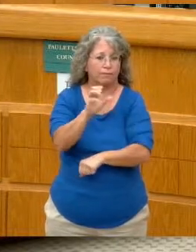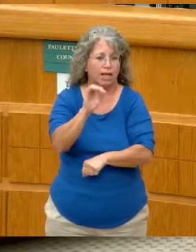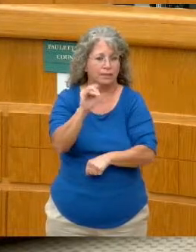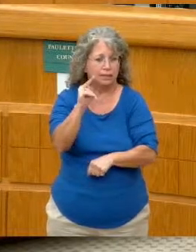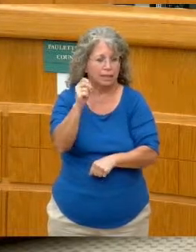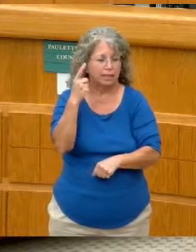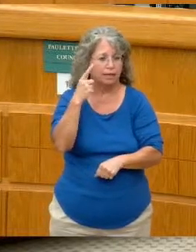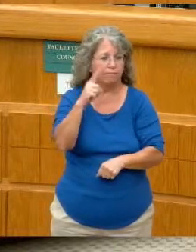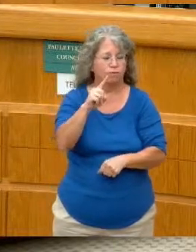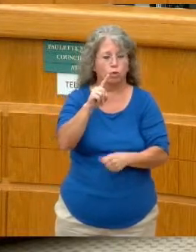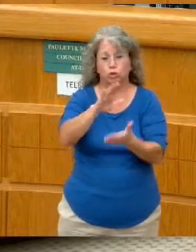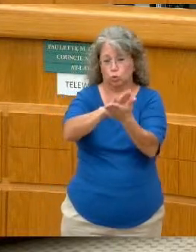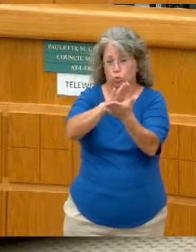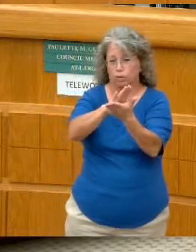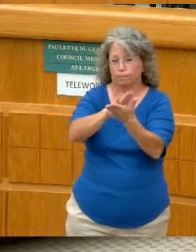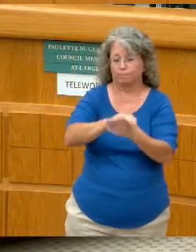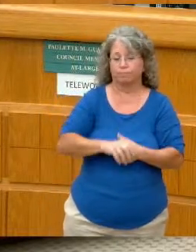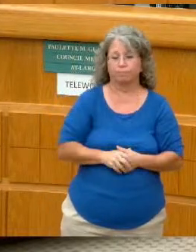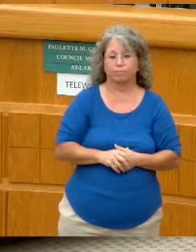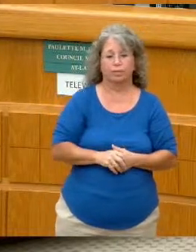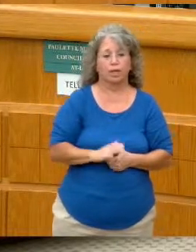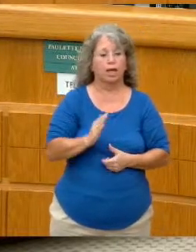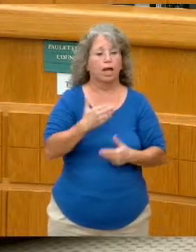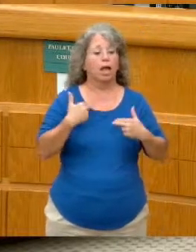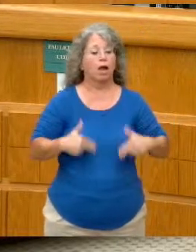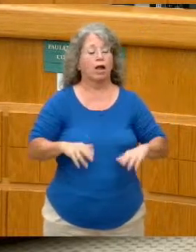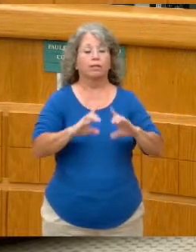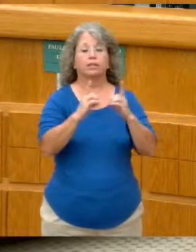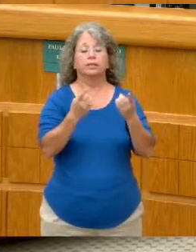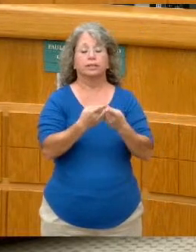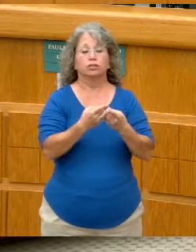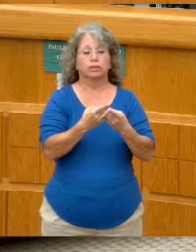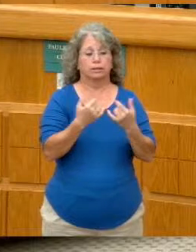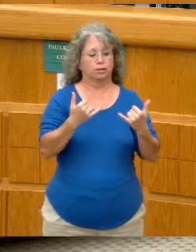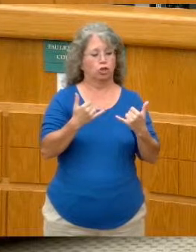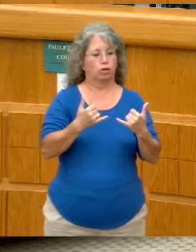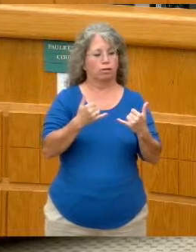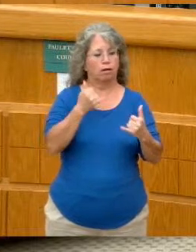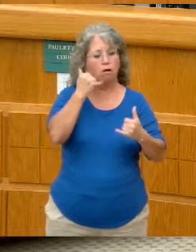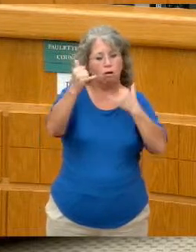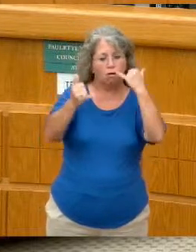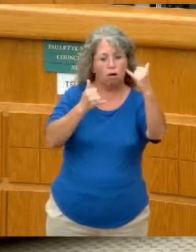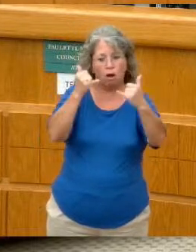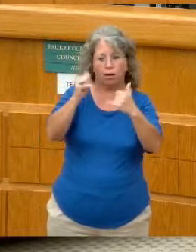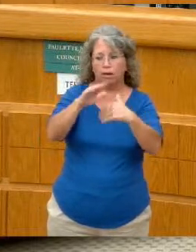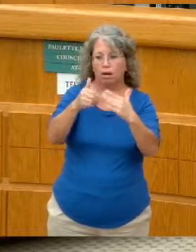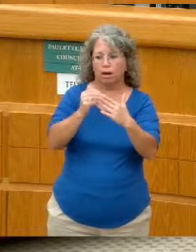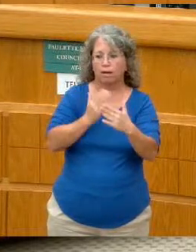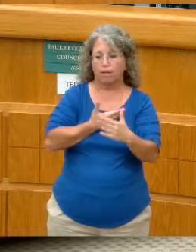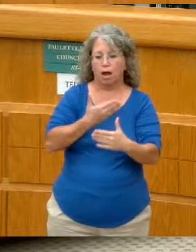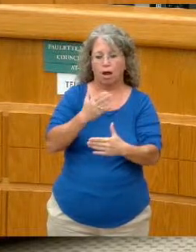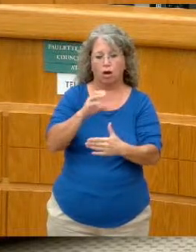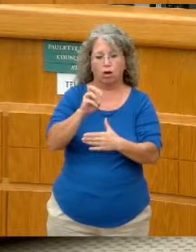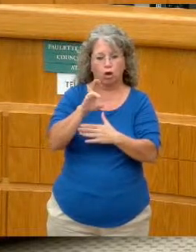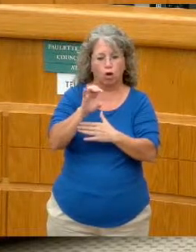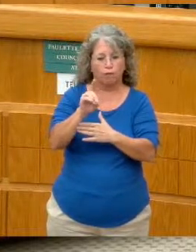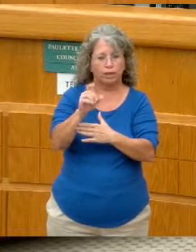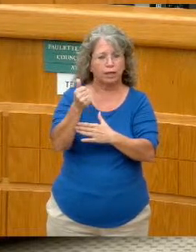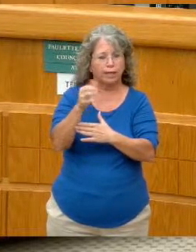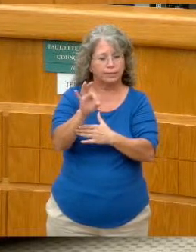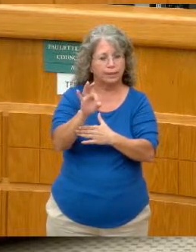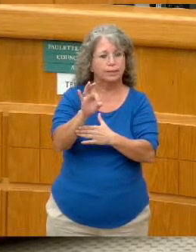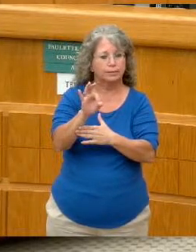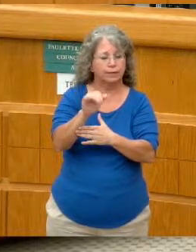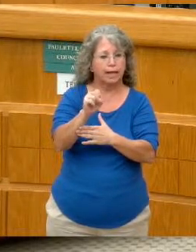Our health department is currently calling our positive COVID-19s to see if they have completely recovered. We realize that